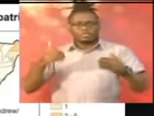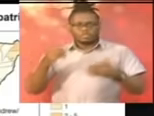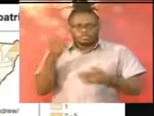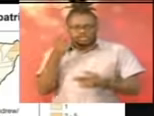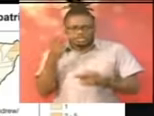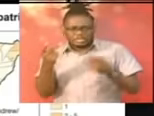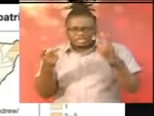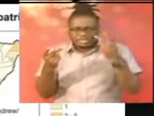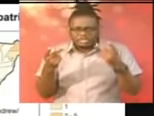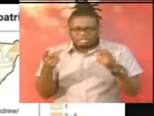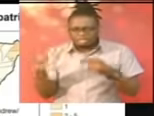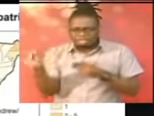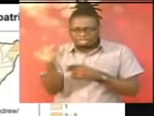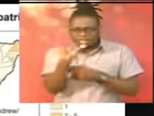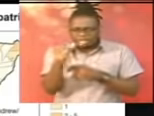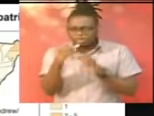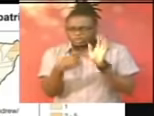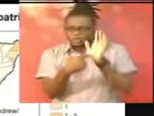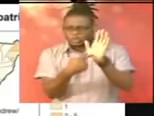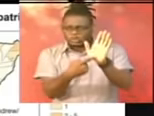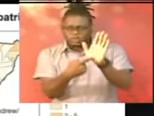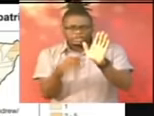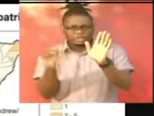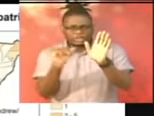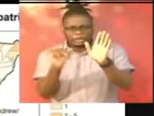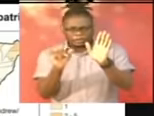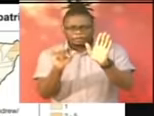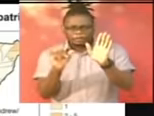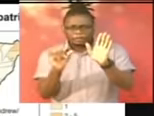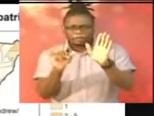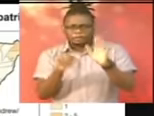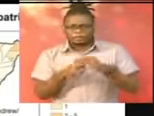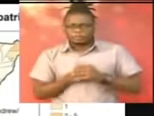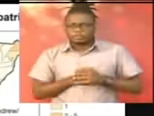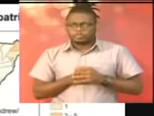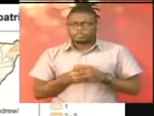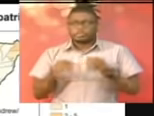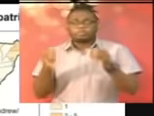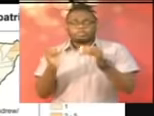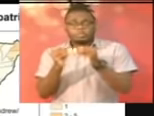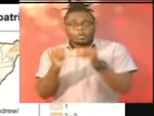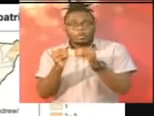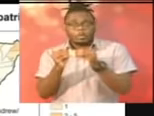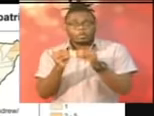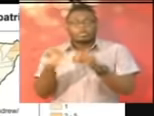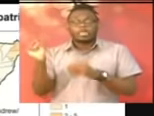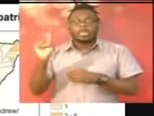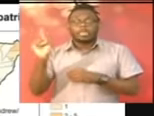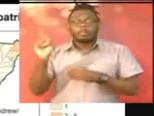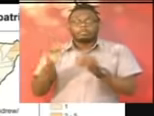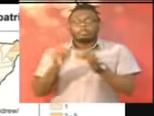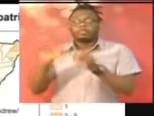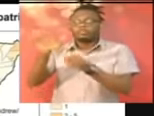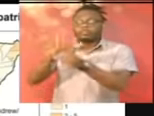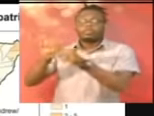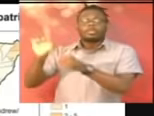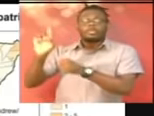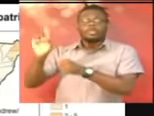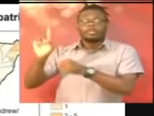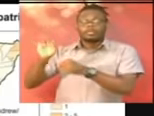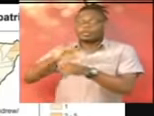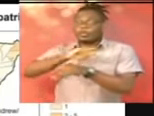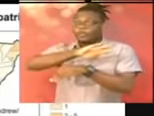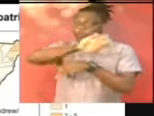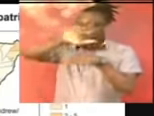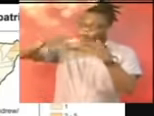in terms of the communities which are affected. So we see the majority of communities across the country remain affected. It remained affected at